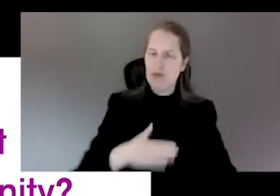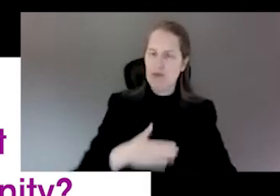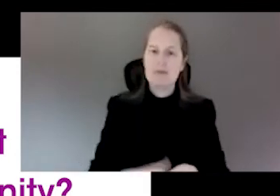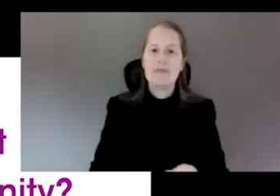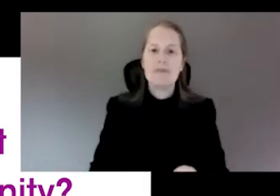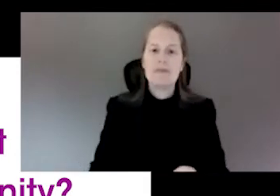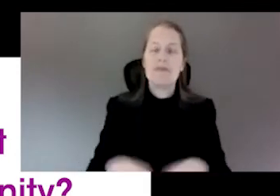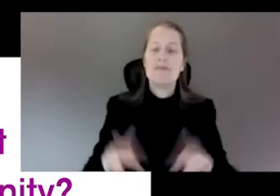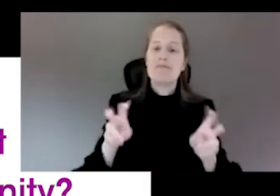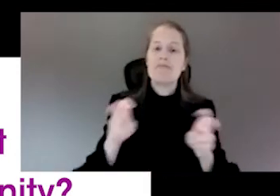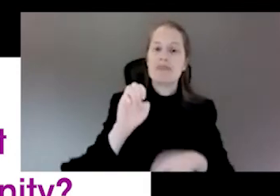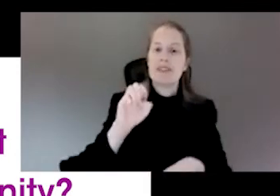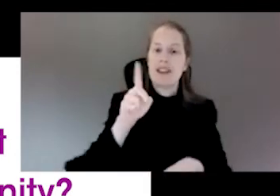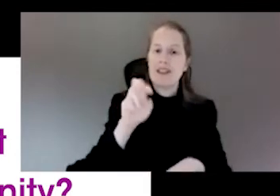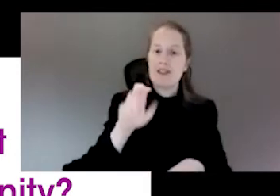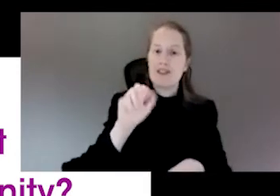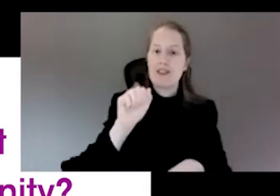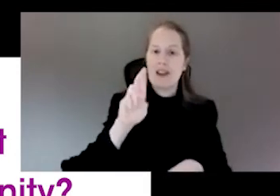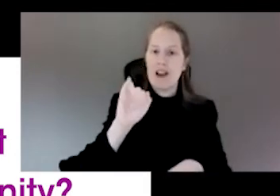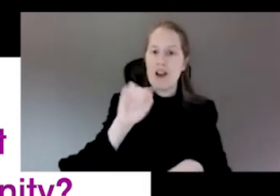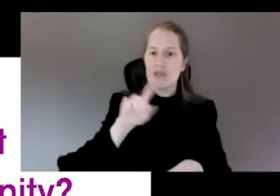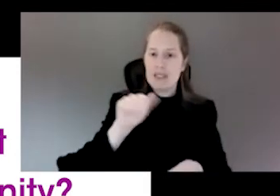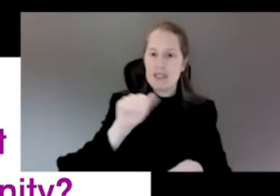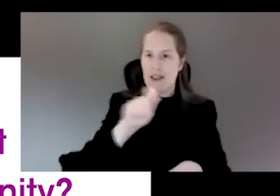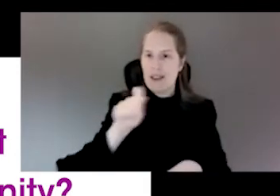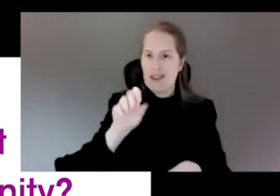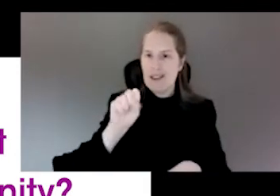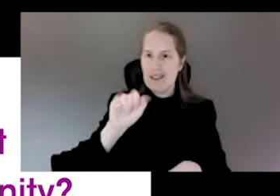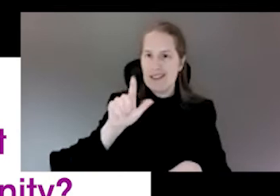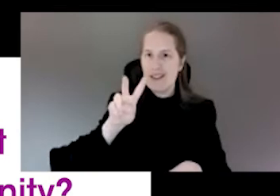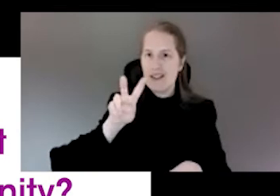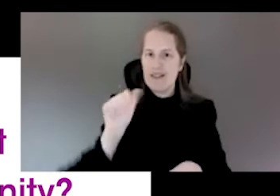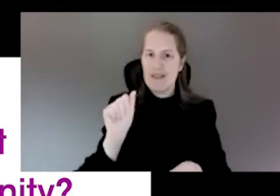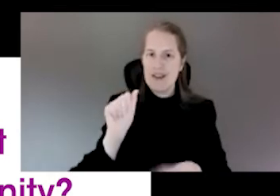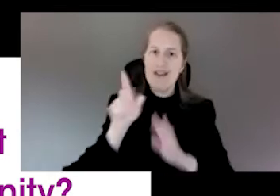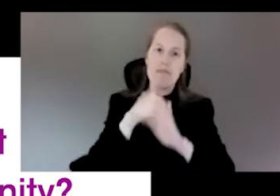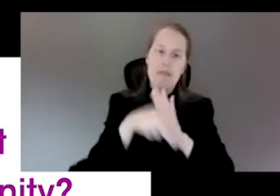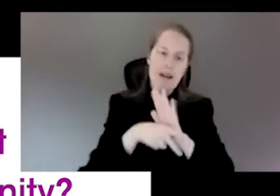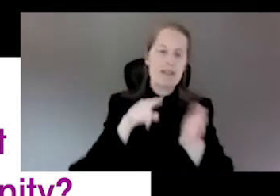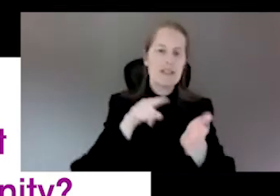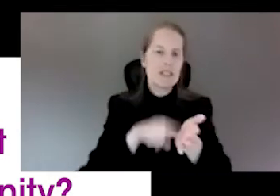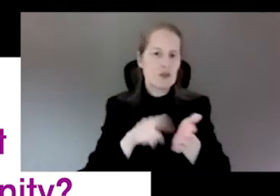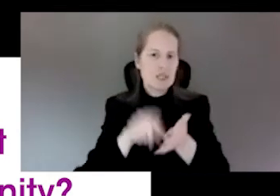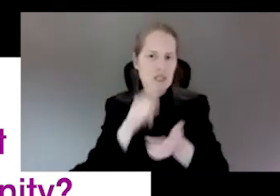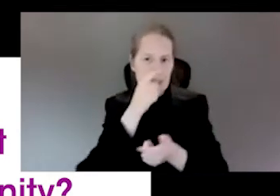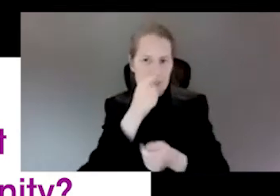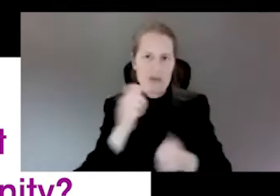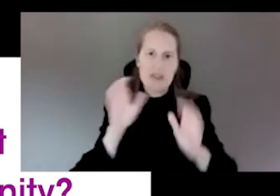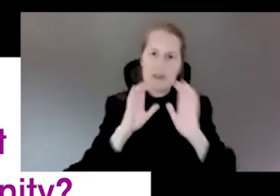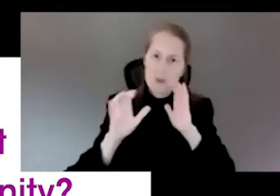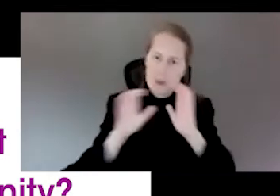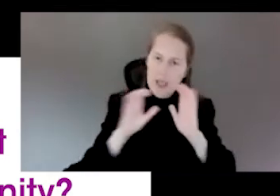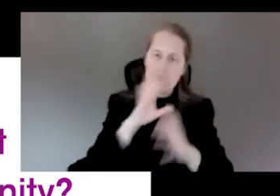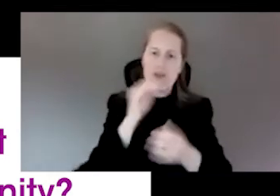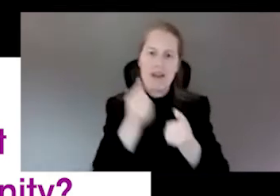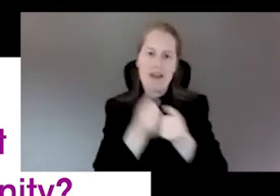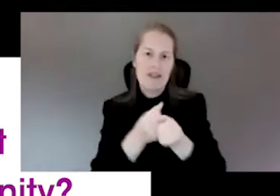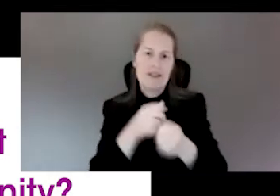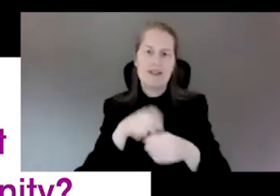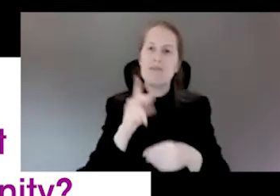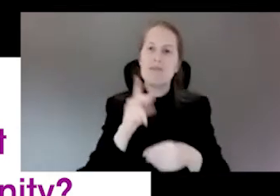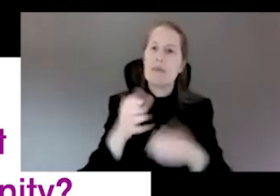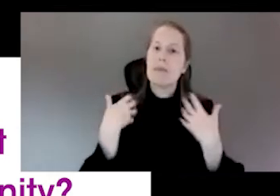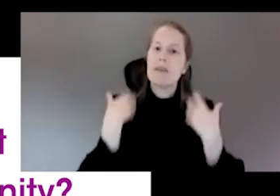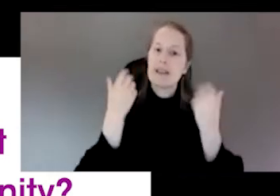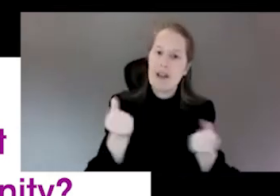Text: Elver Ariza Silva, Policy Research Interests, Communication and Advocacy in Public Health, Culture